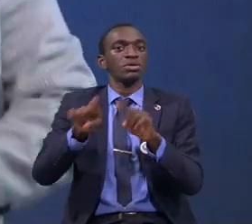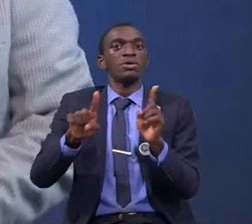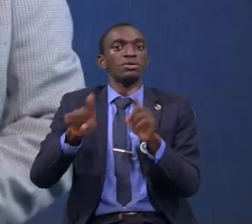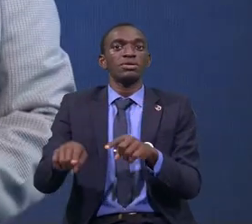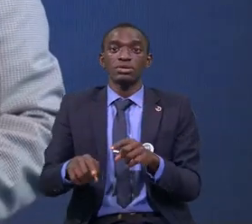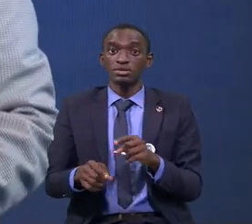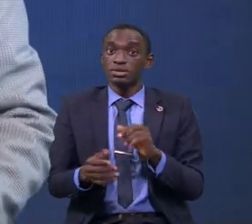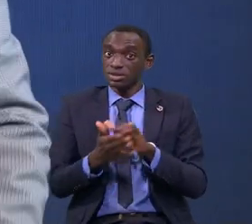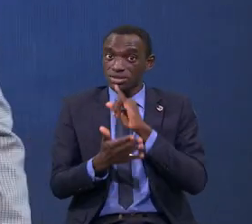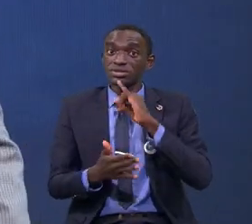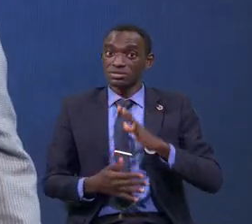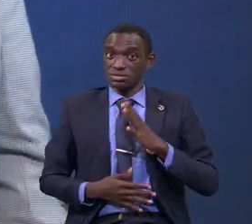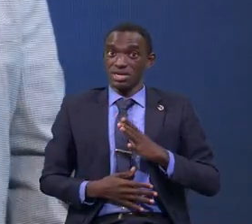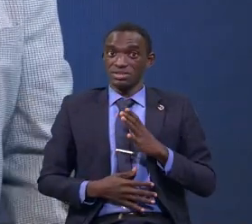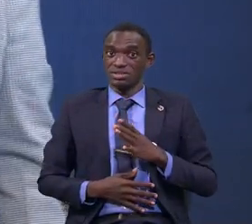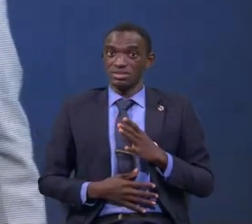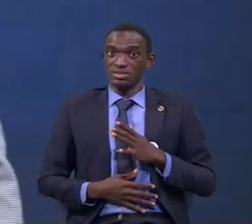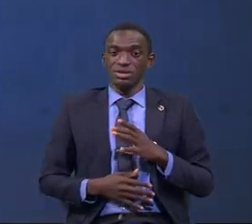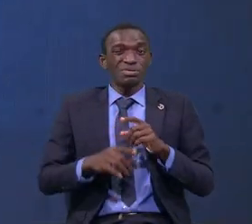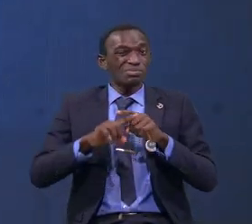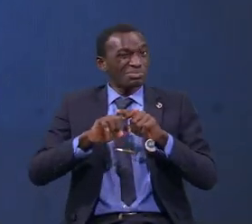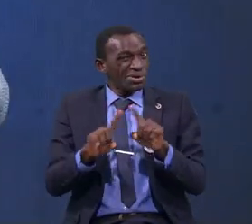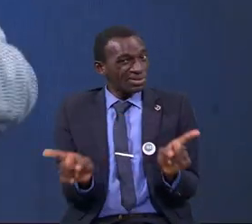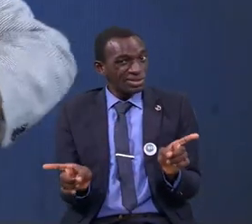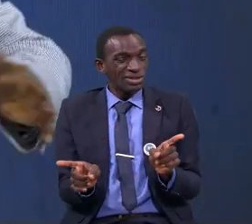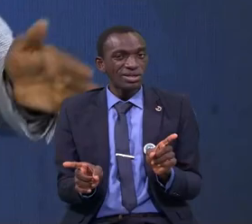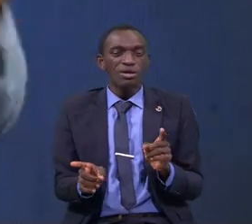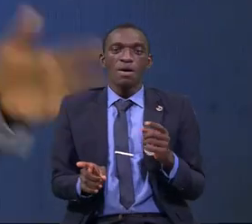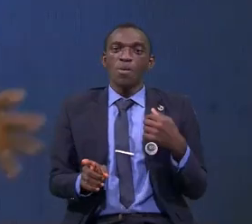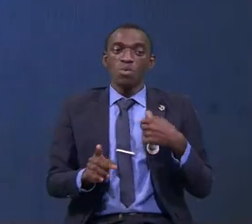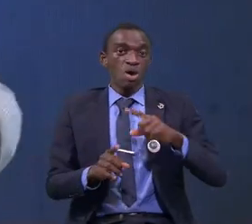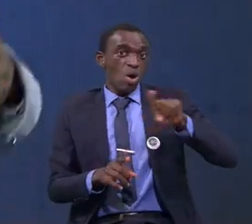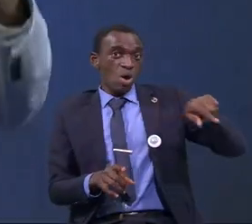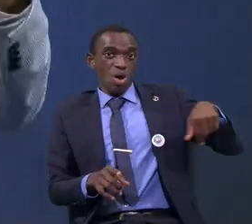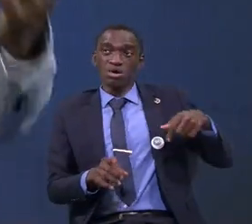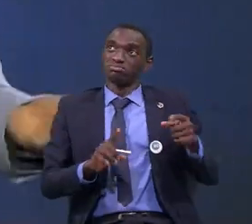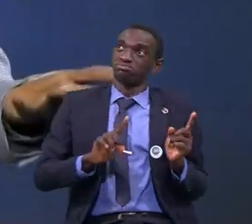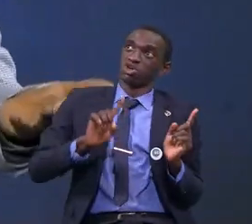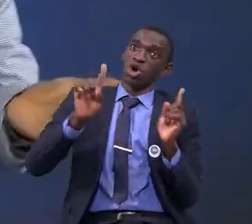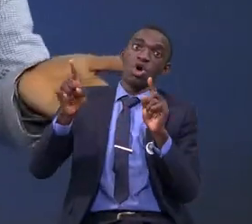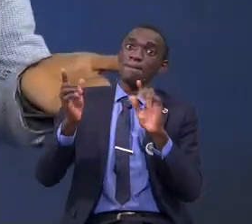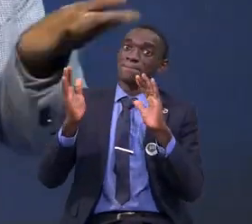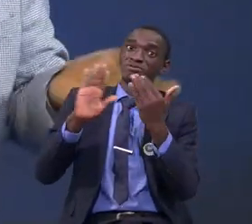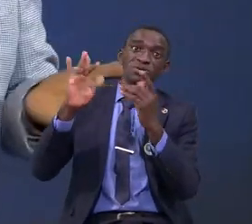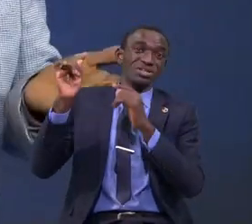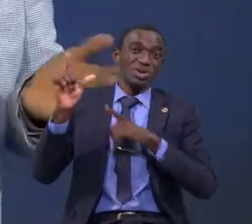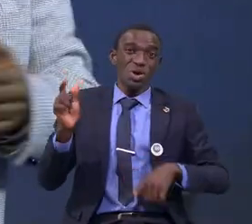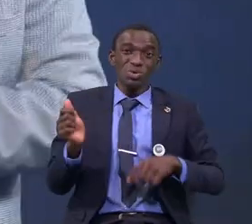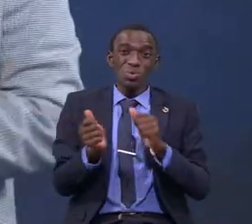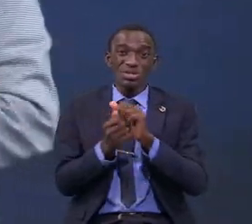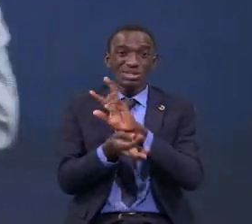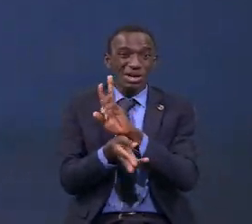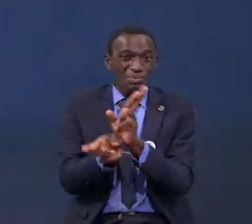Very good and very nice. But we come before the Lord, repentant,